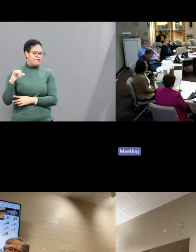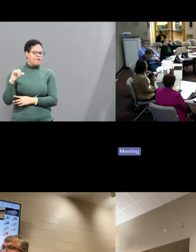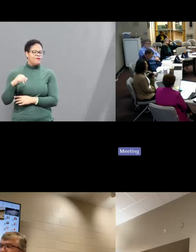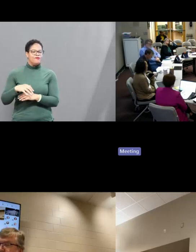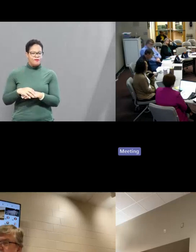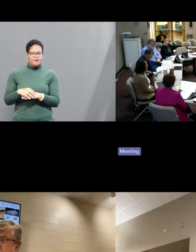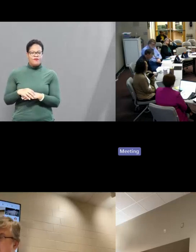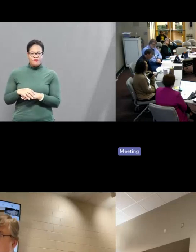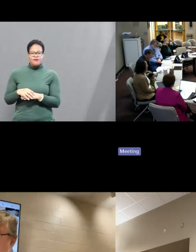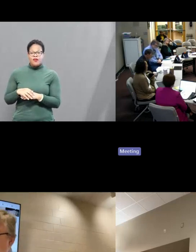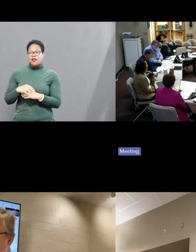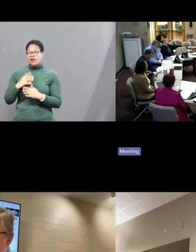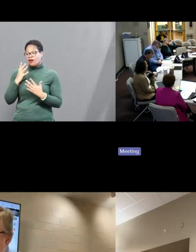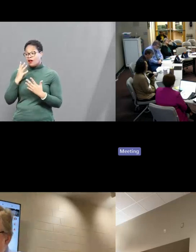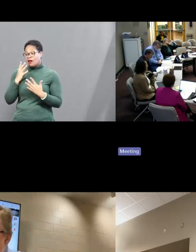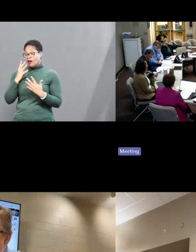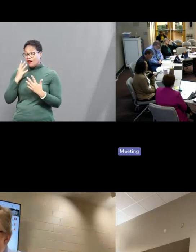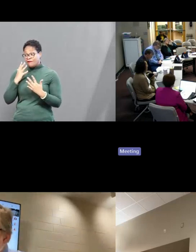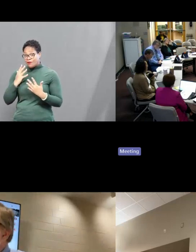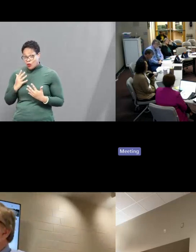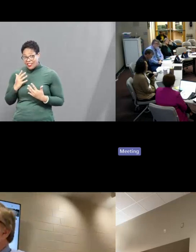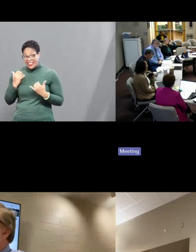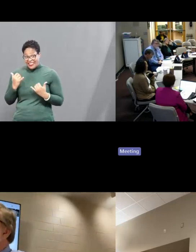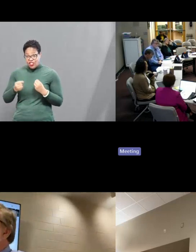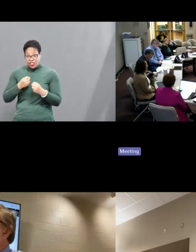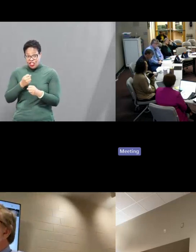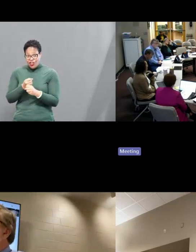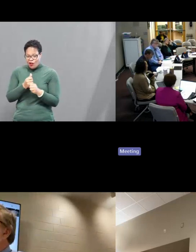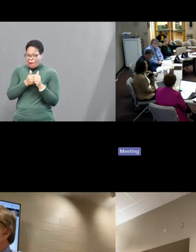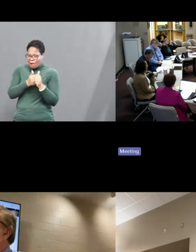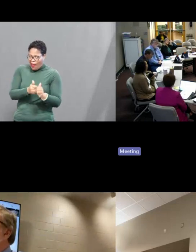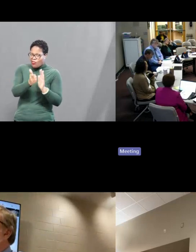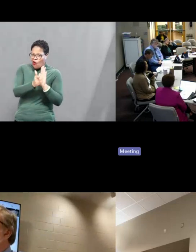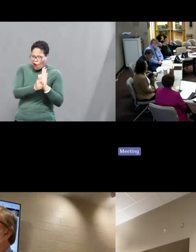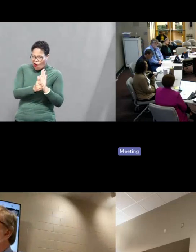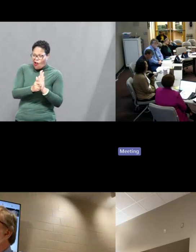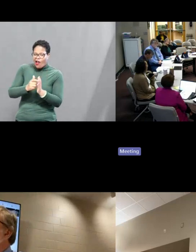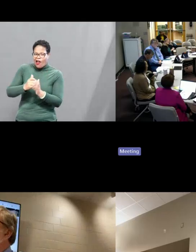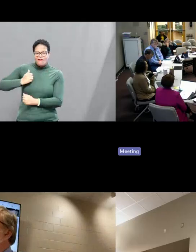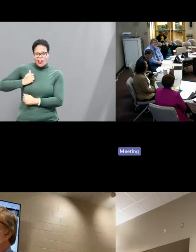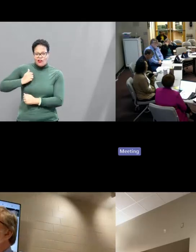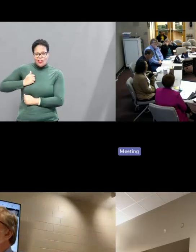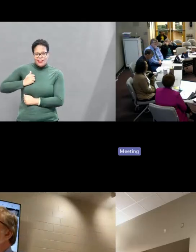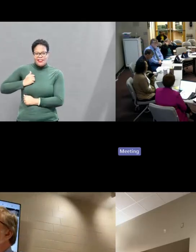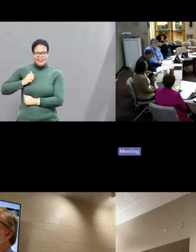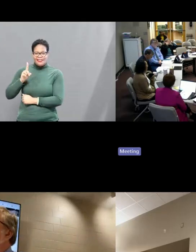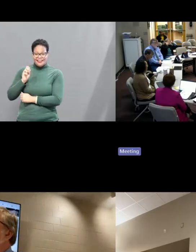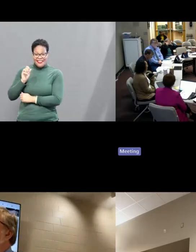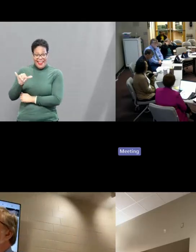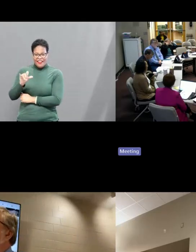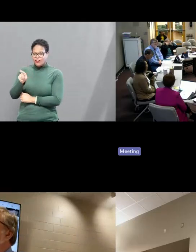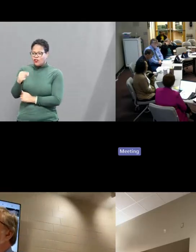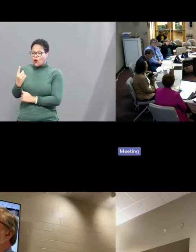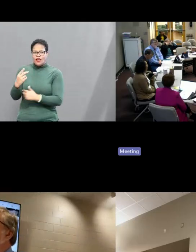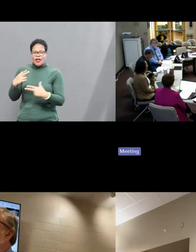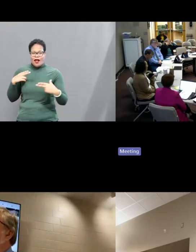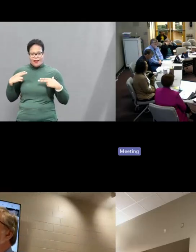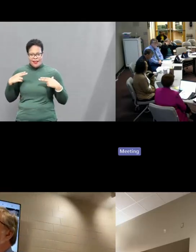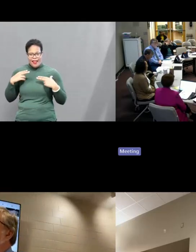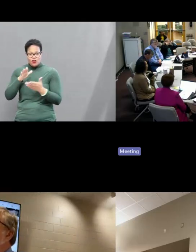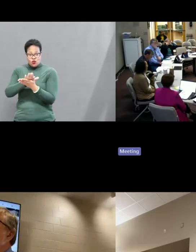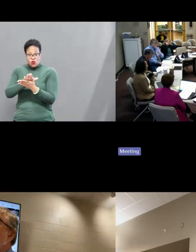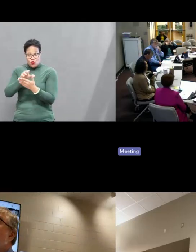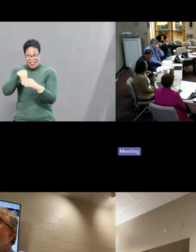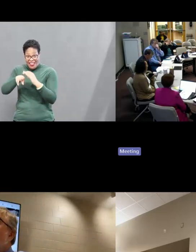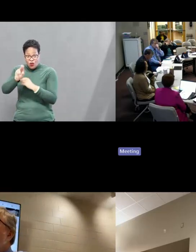And unfortunately, this year, by law, Veterans Day is the only holiday that a school in North Carolina